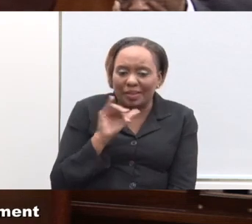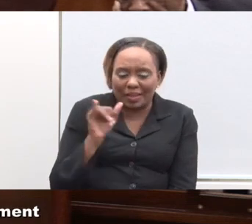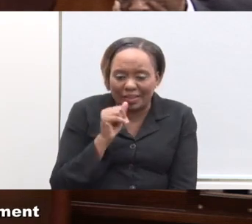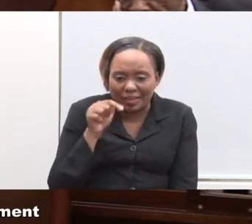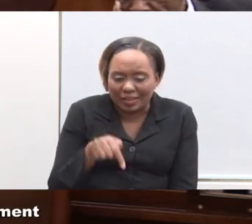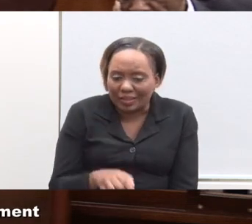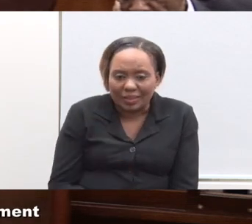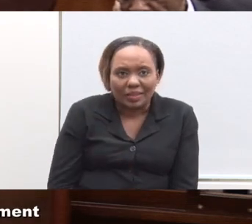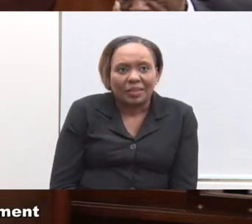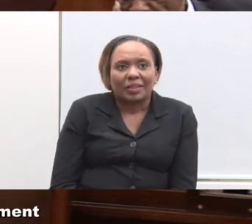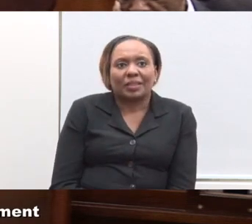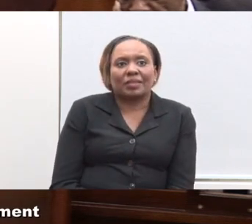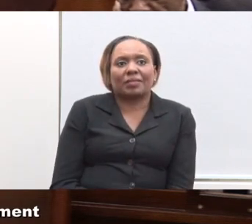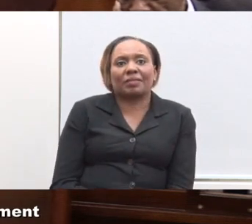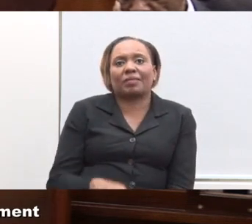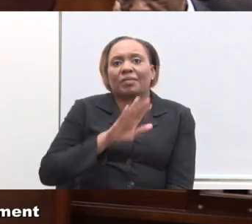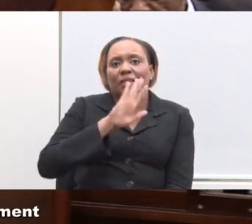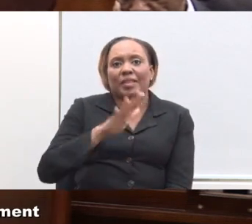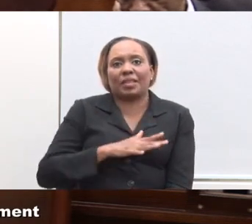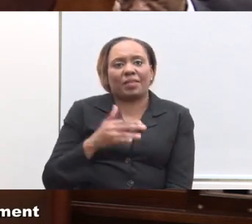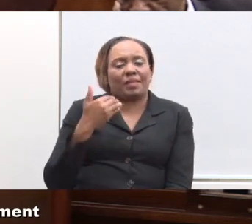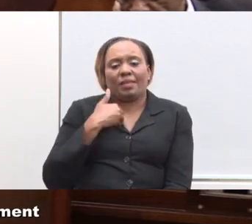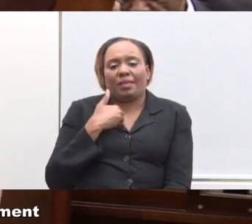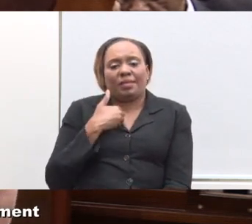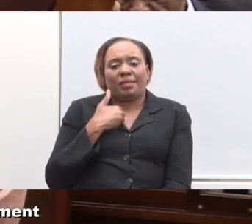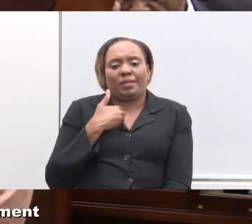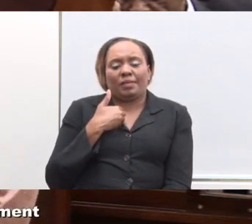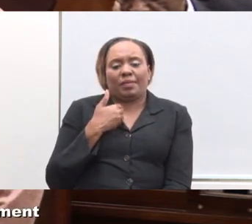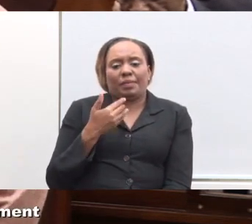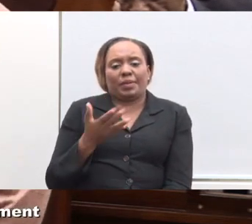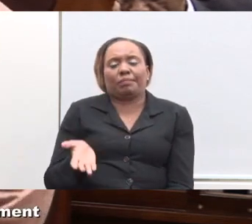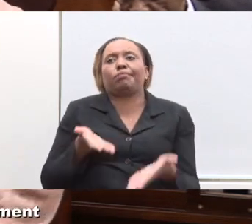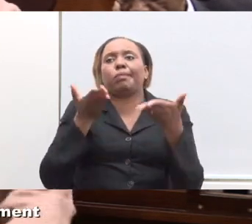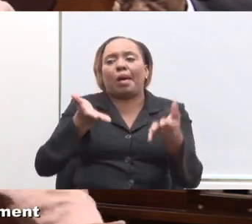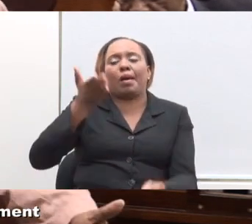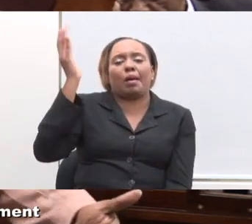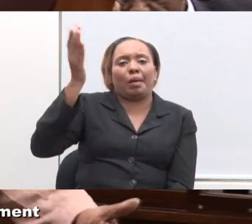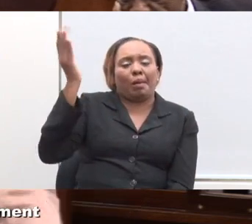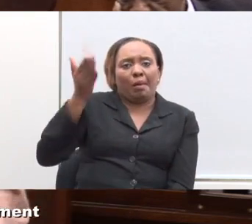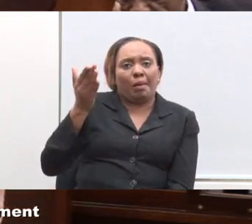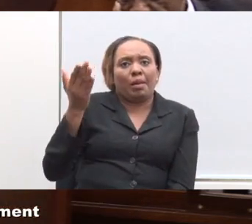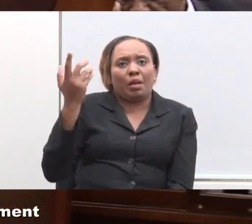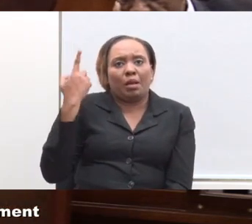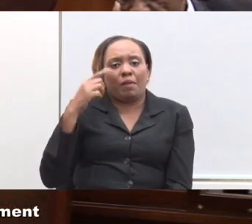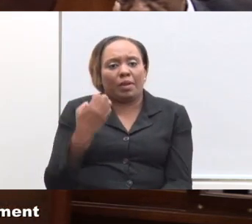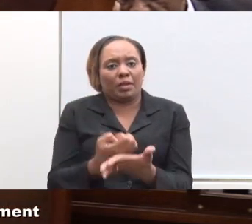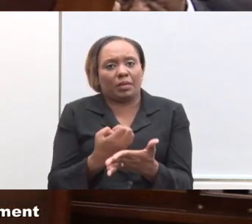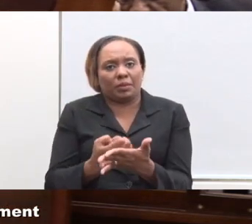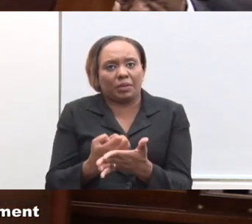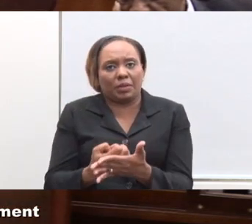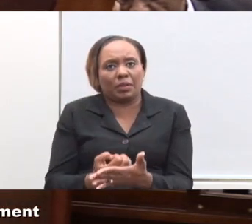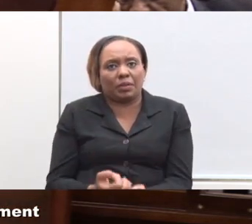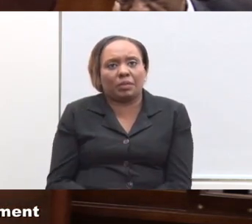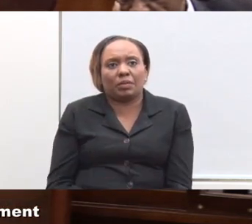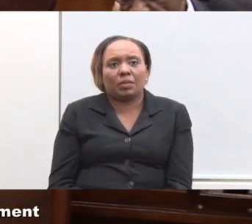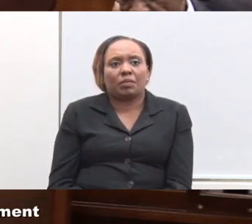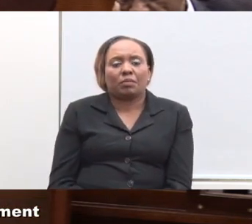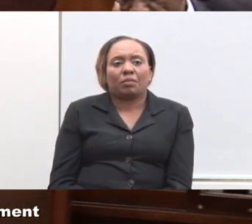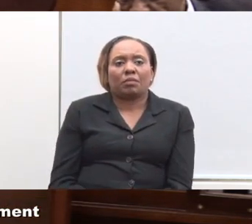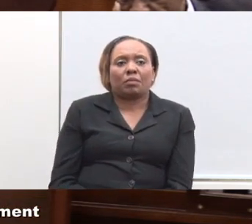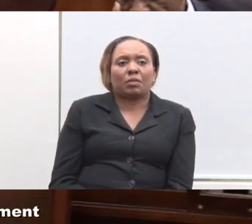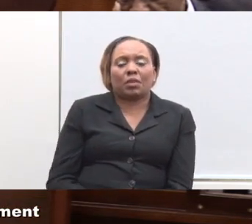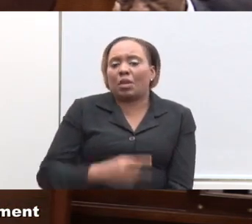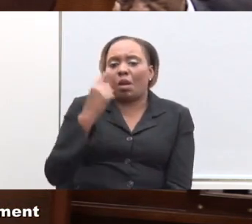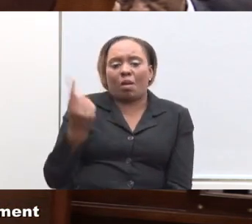in the fiscal year as we will now see them. You typically would not expect to see a supplementary before September,